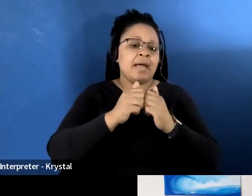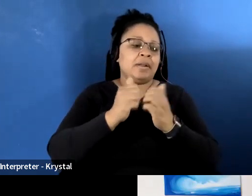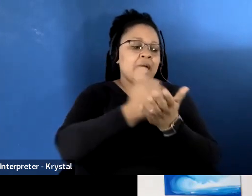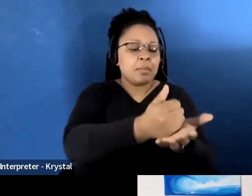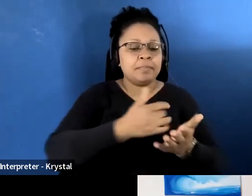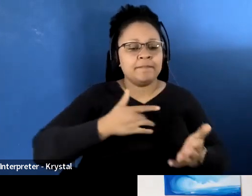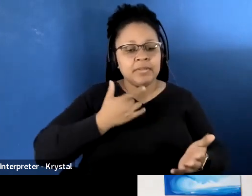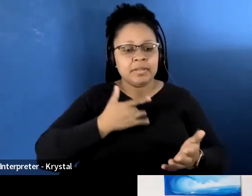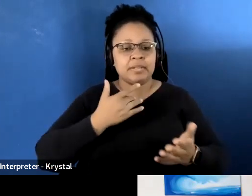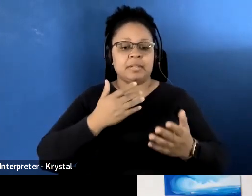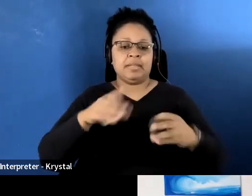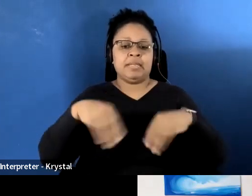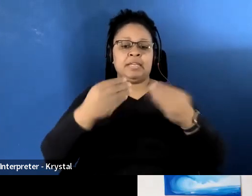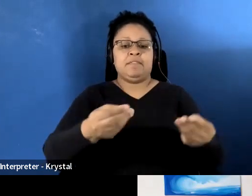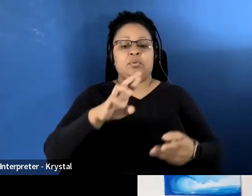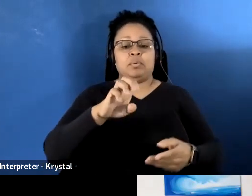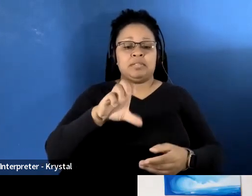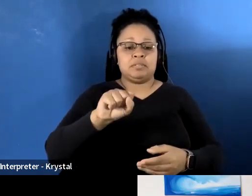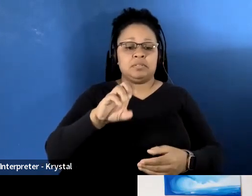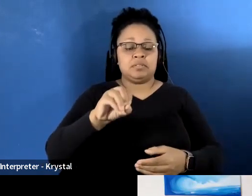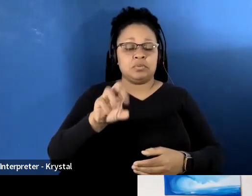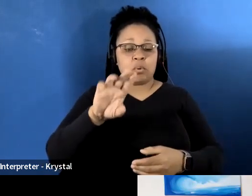feeling? Here's some resources. They're also a great